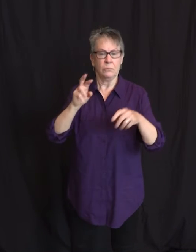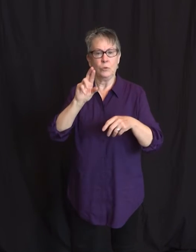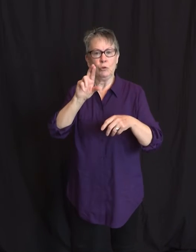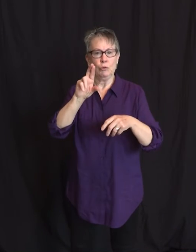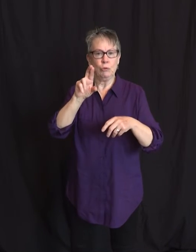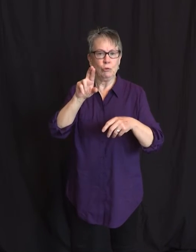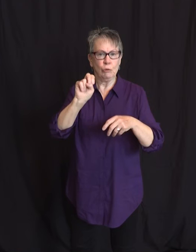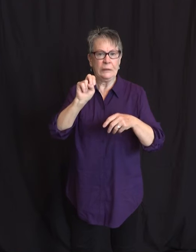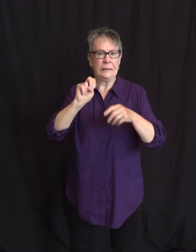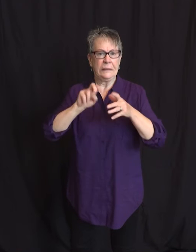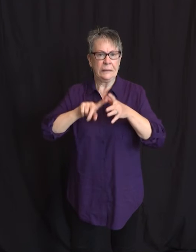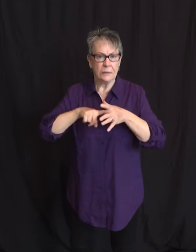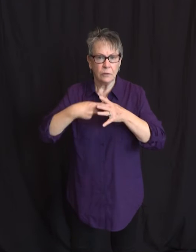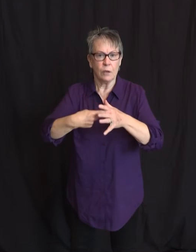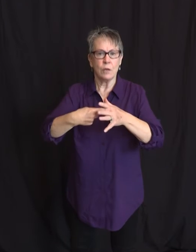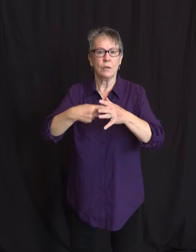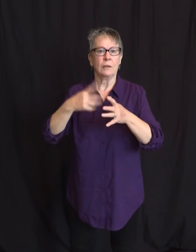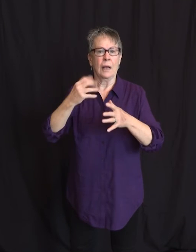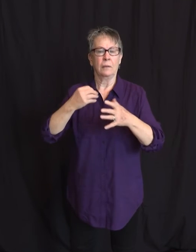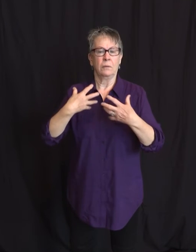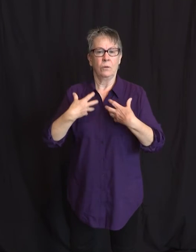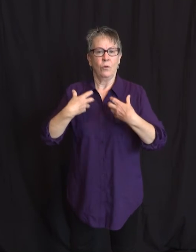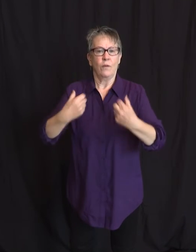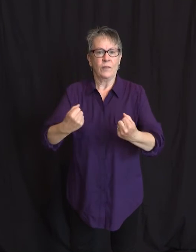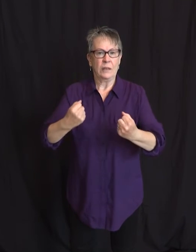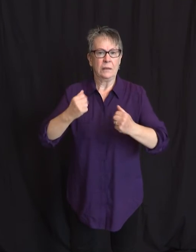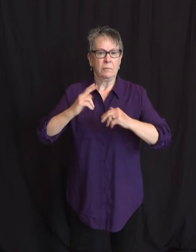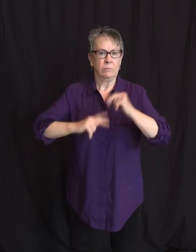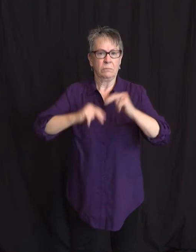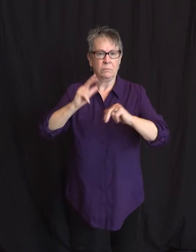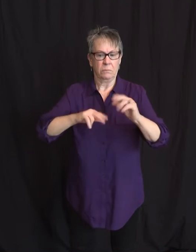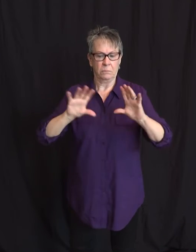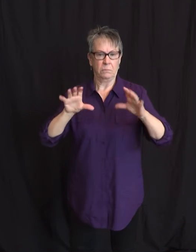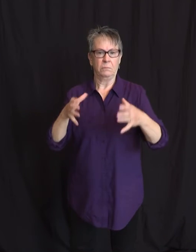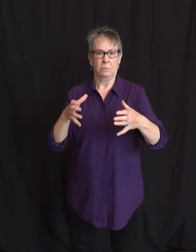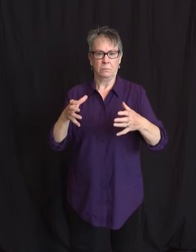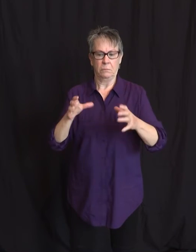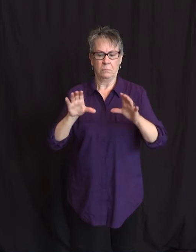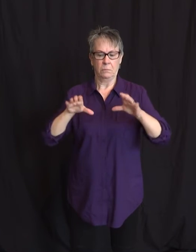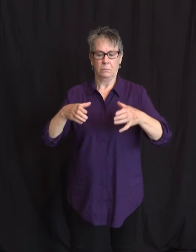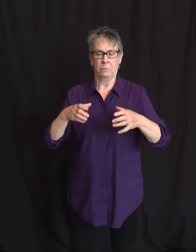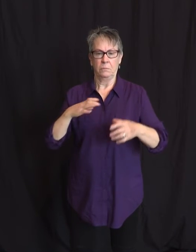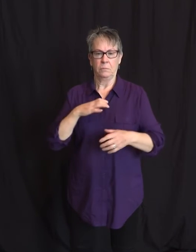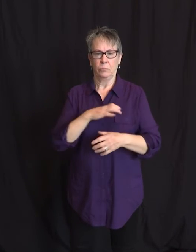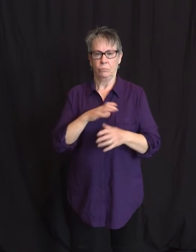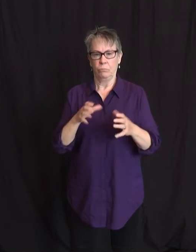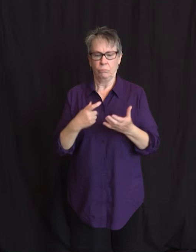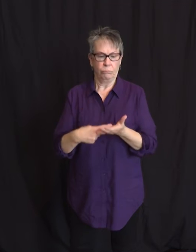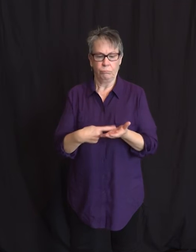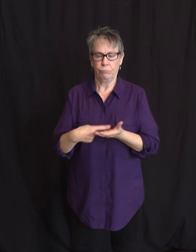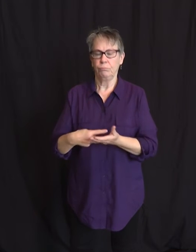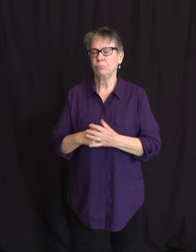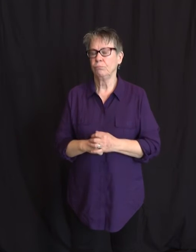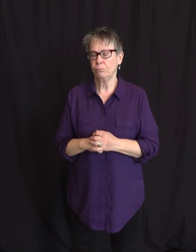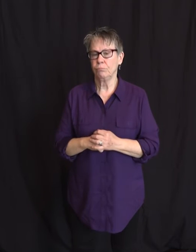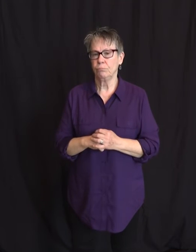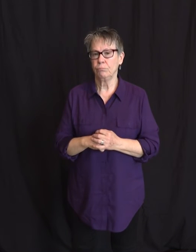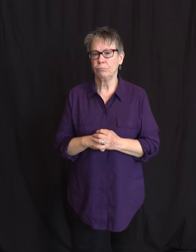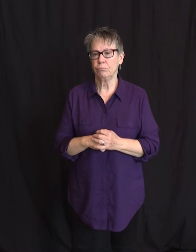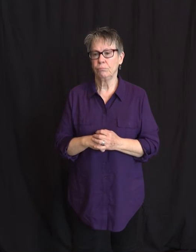decisions that we have to still, working with our team, come to conclusion on, but that will be my guess. Thank you. Up